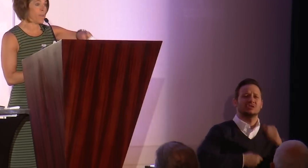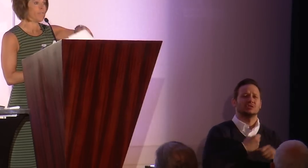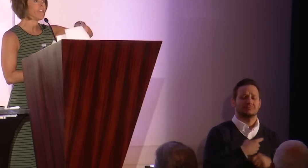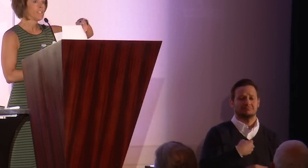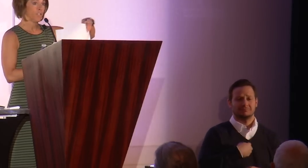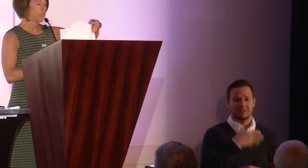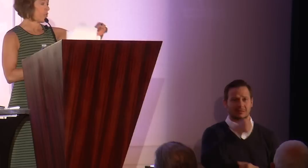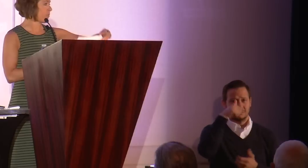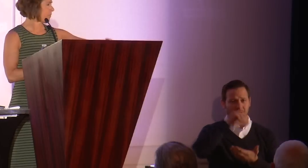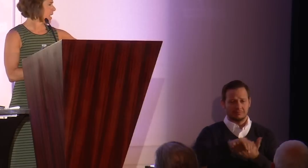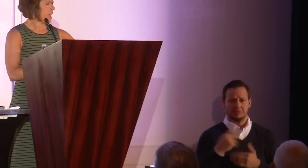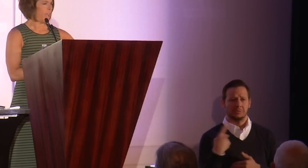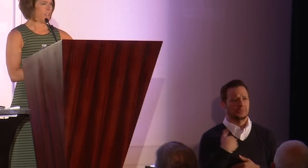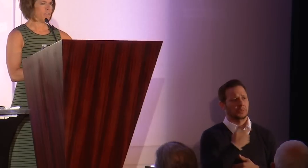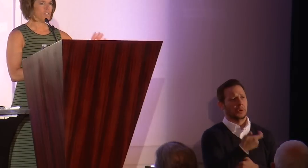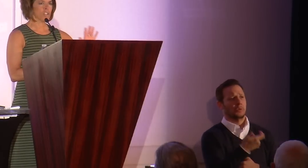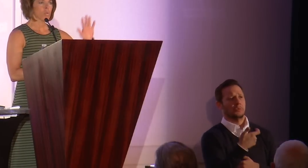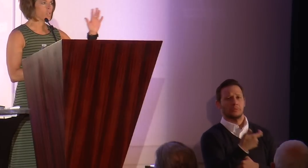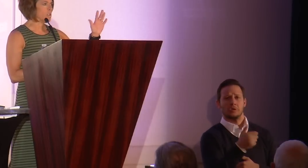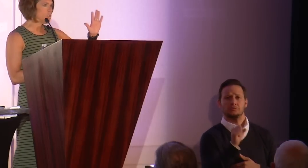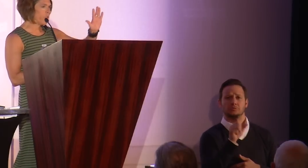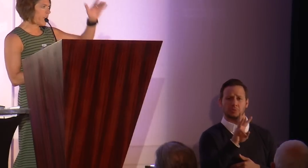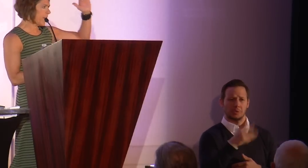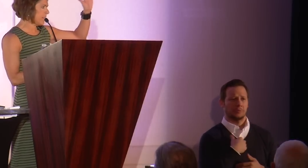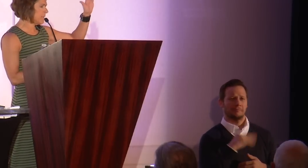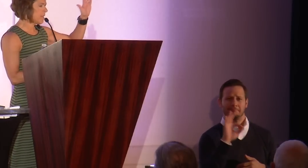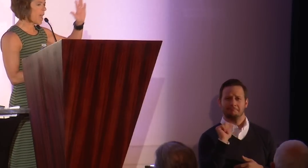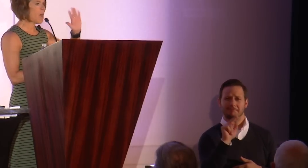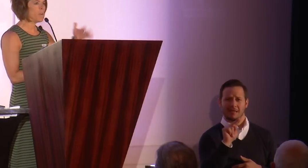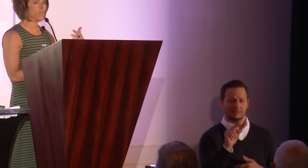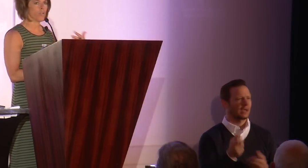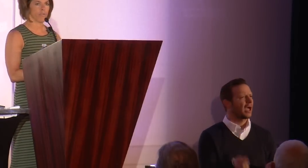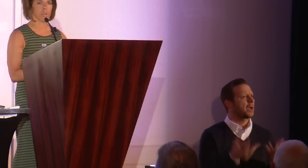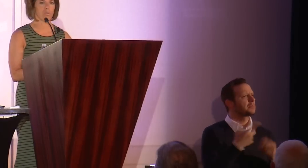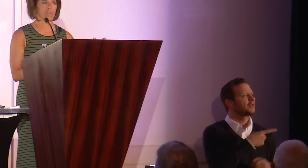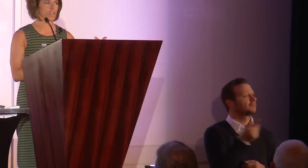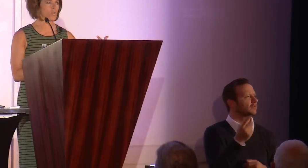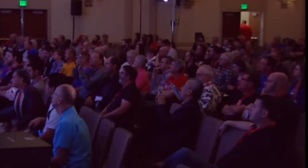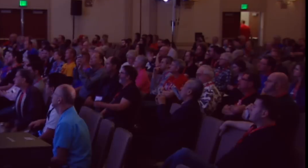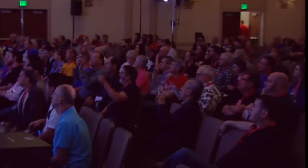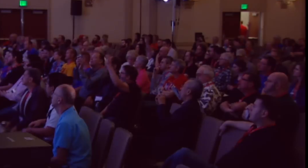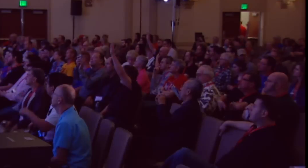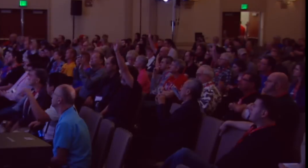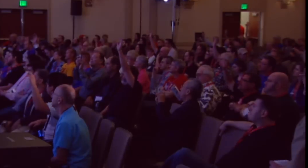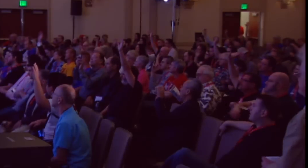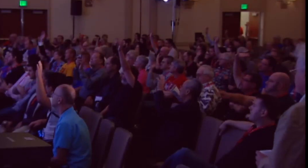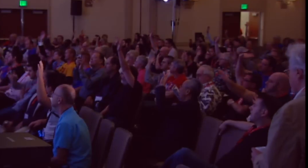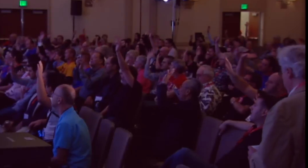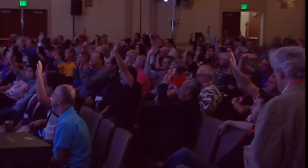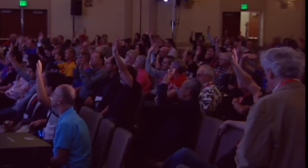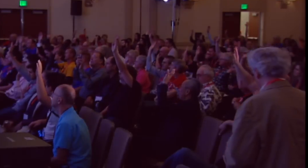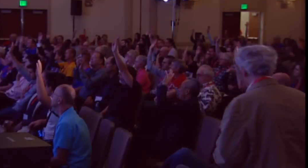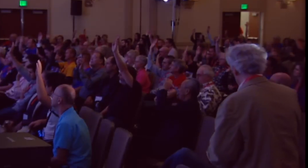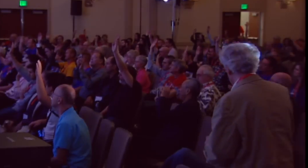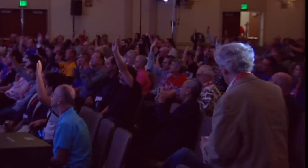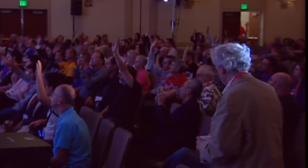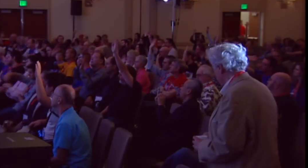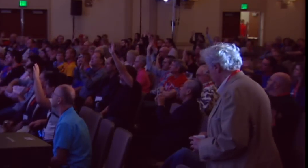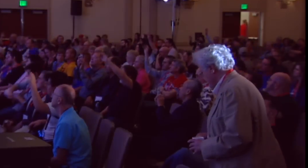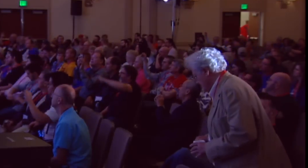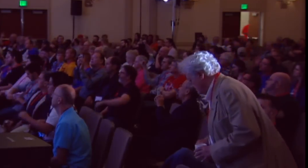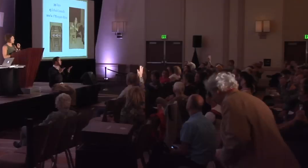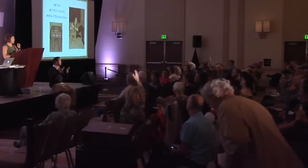I have been fans of the show. And just with a show of hands, how many of you are familiar with the show Survivor?